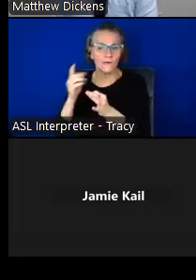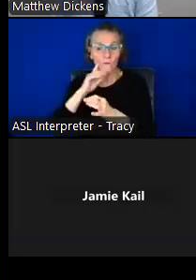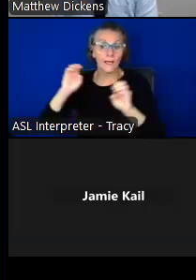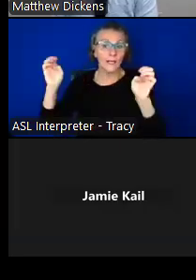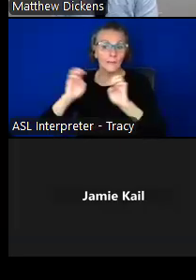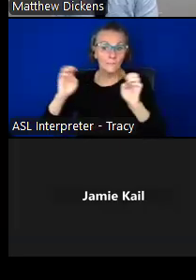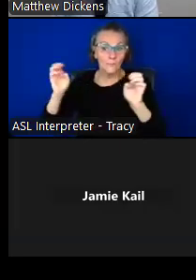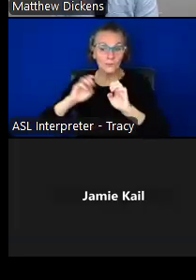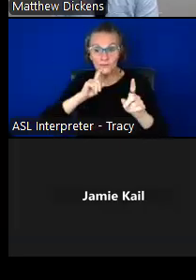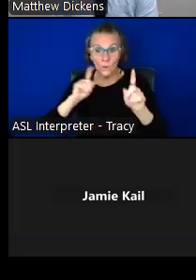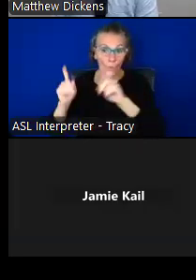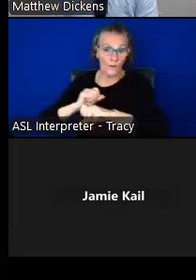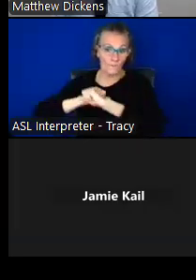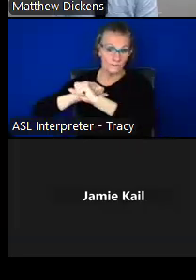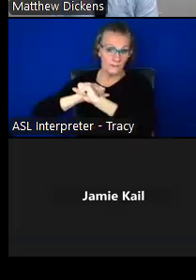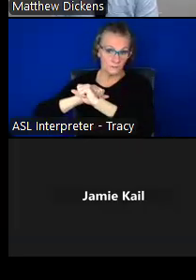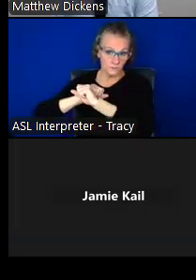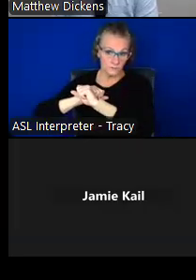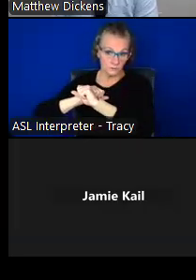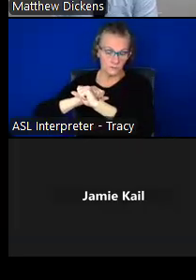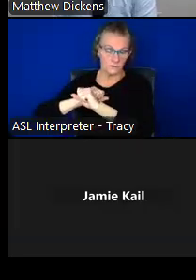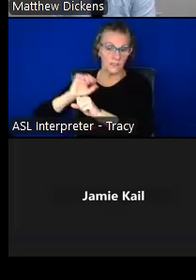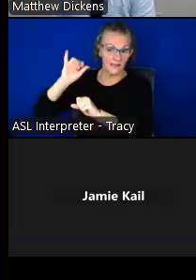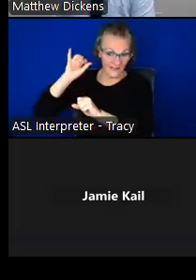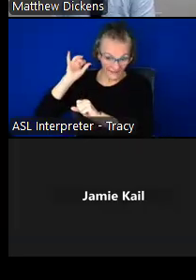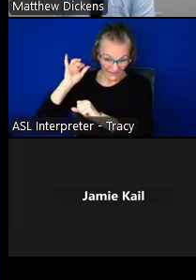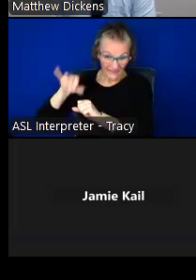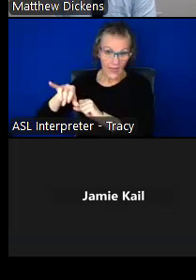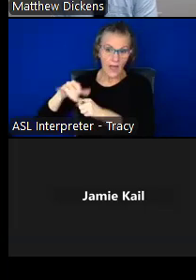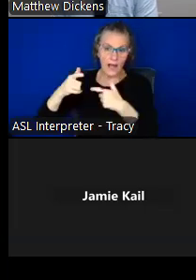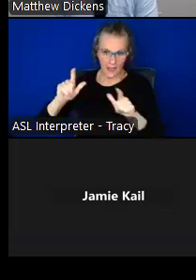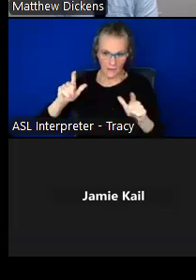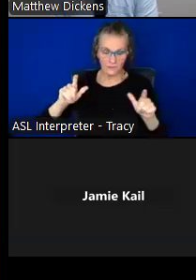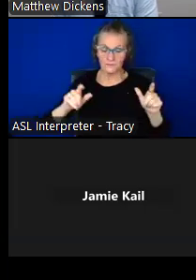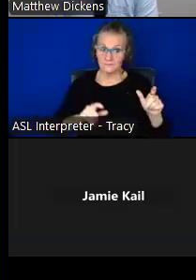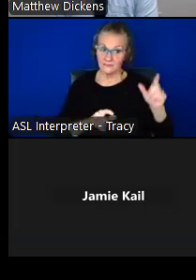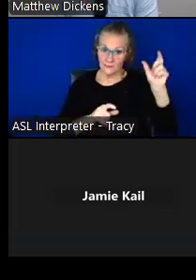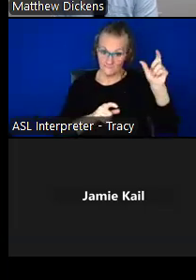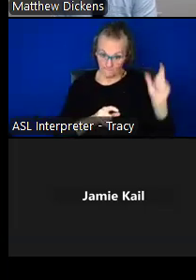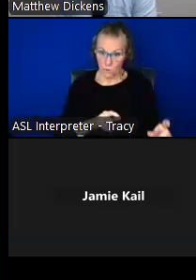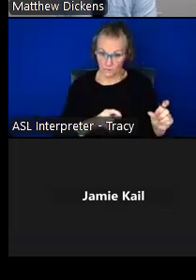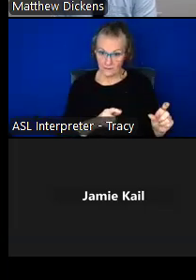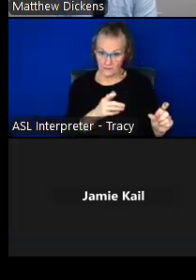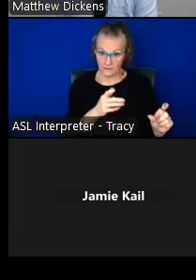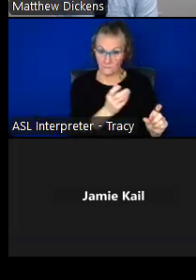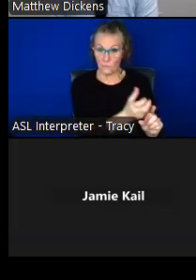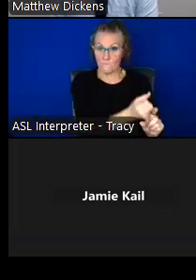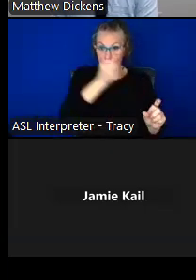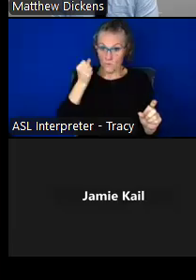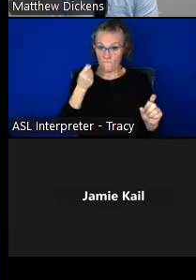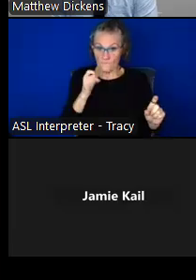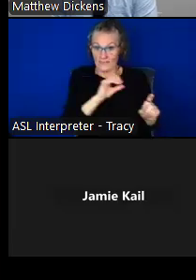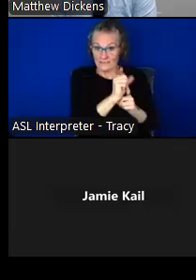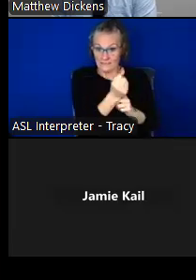of protective services. And what that does is allows us to remove the individual from the situation on